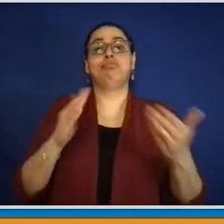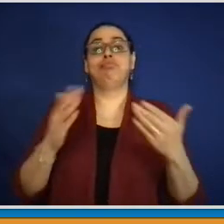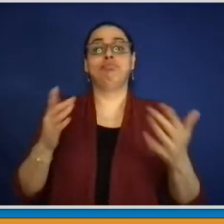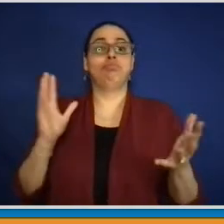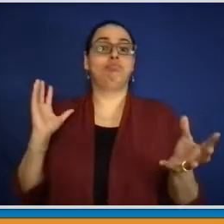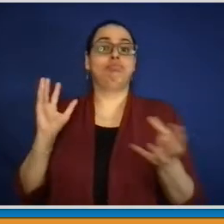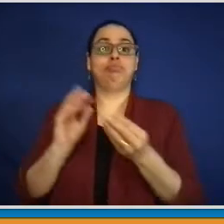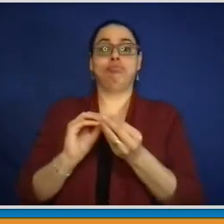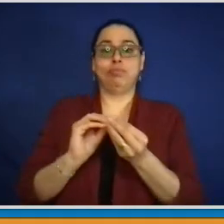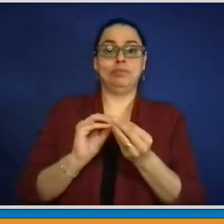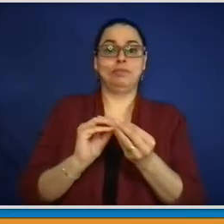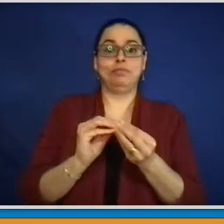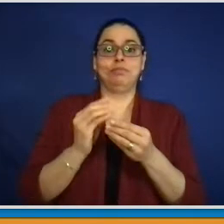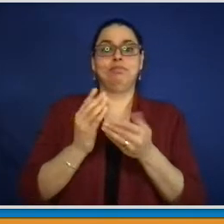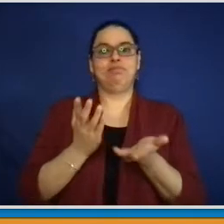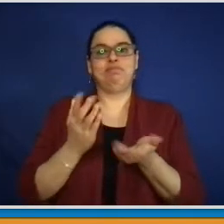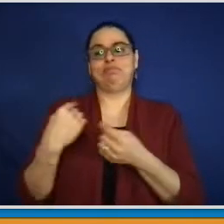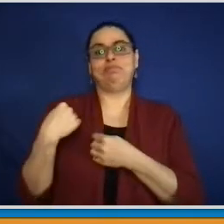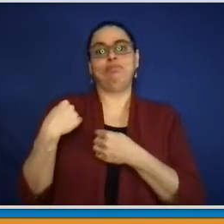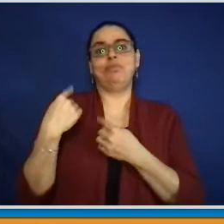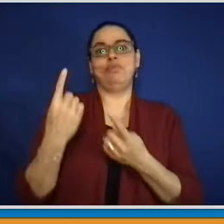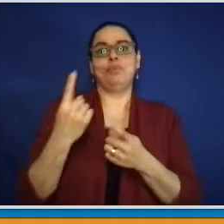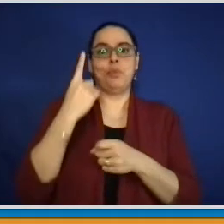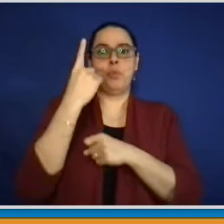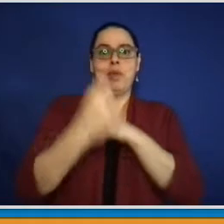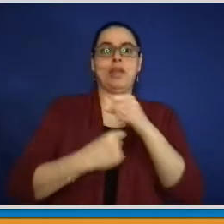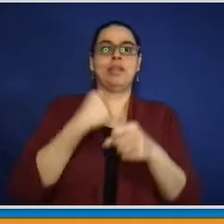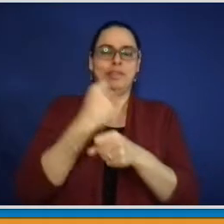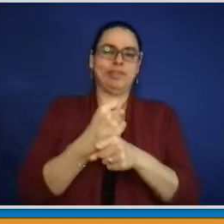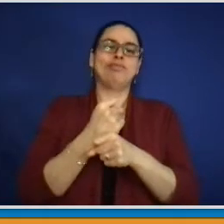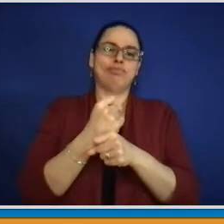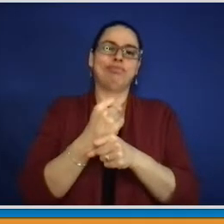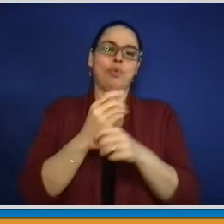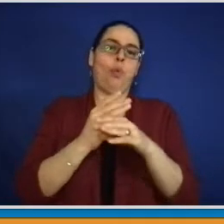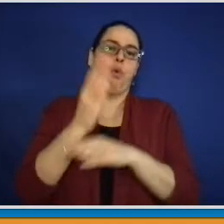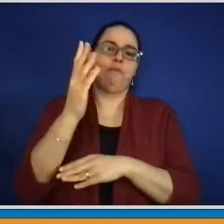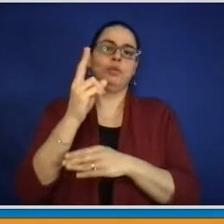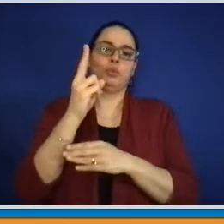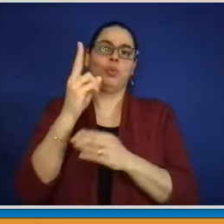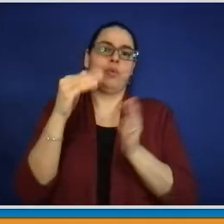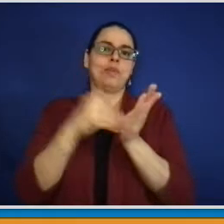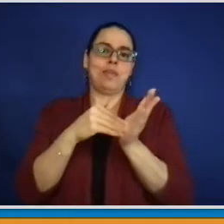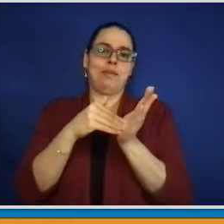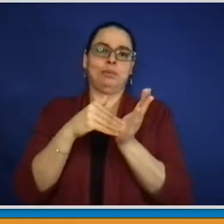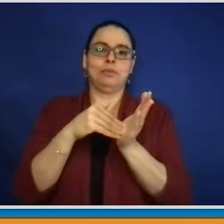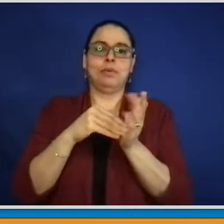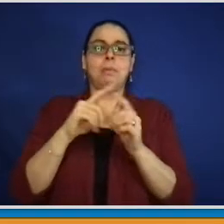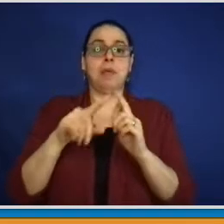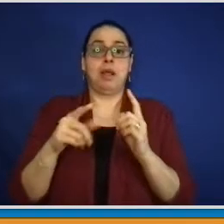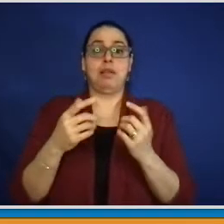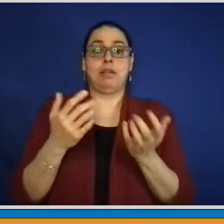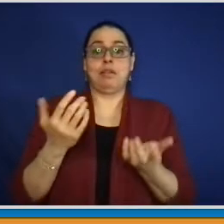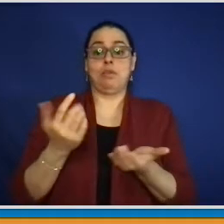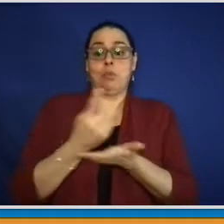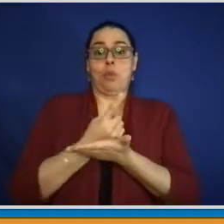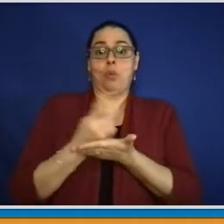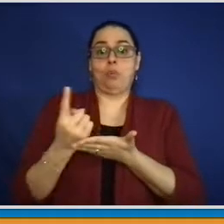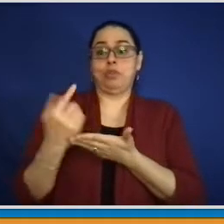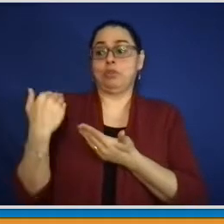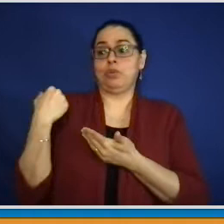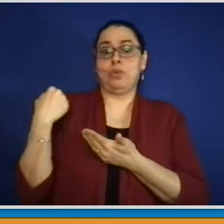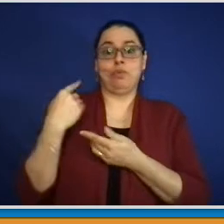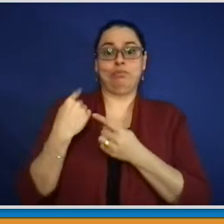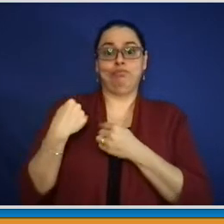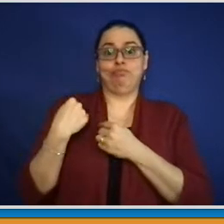last week. Every death is a tragedy. We don't treat people as numbers, but we do try to understand what trends are happening. That